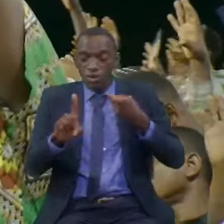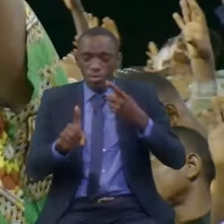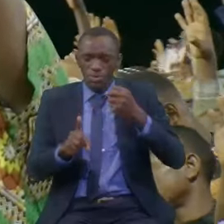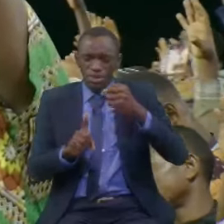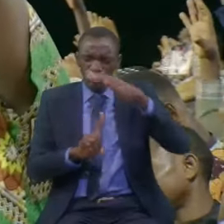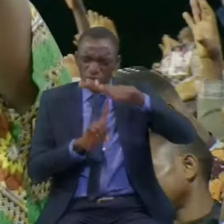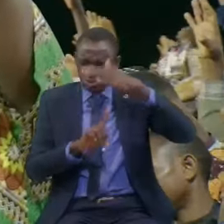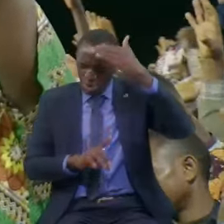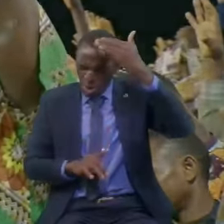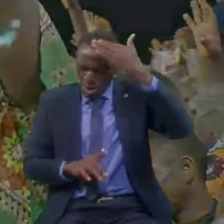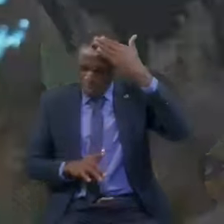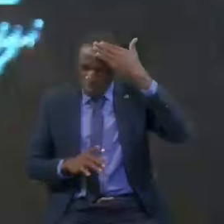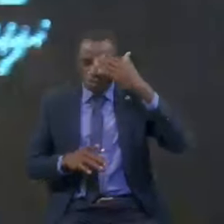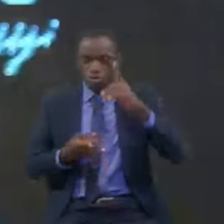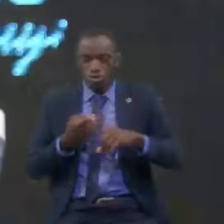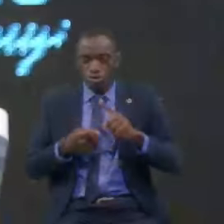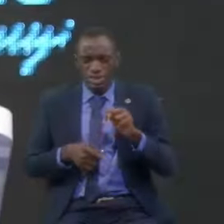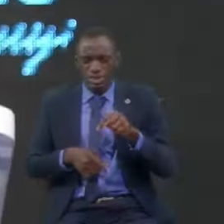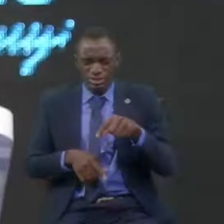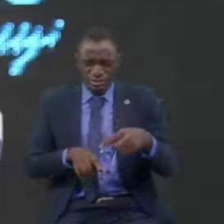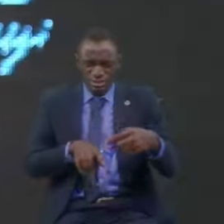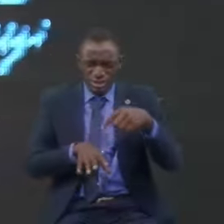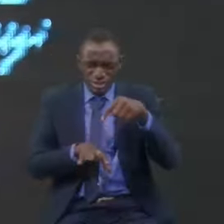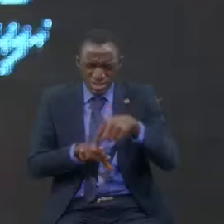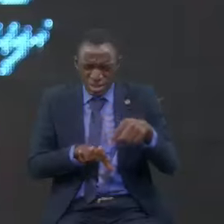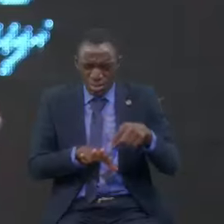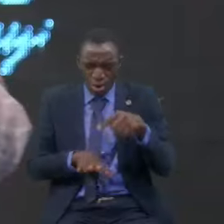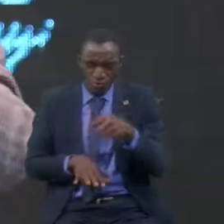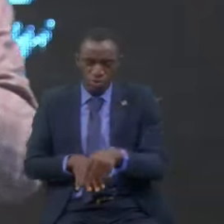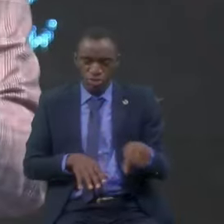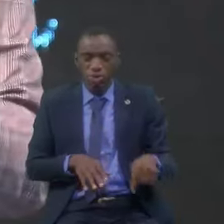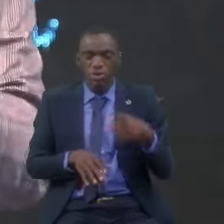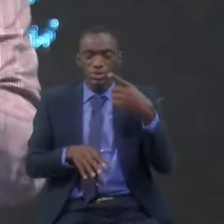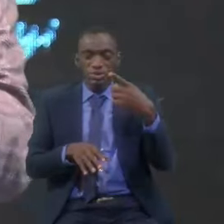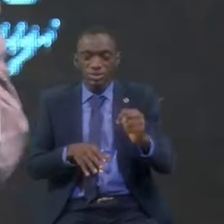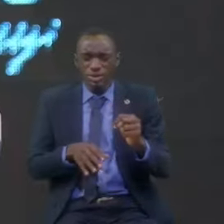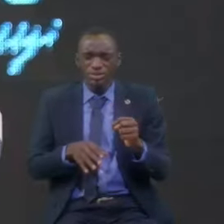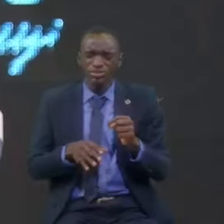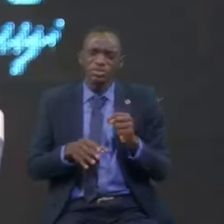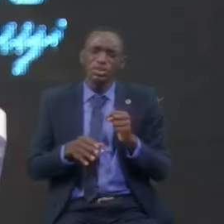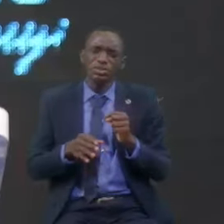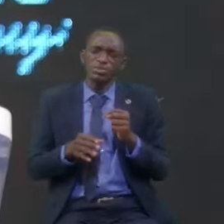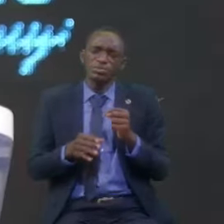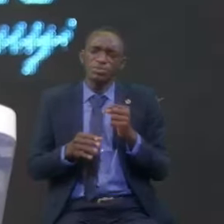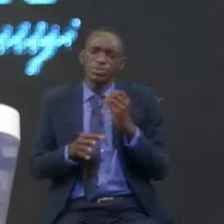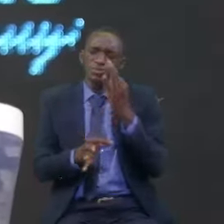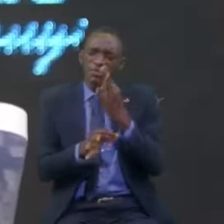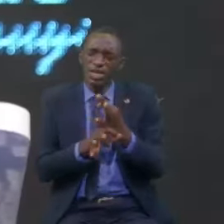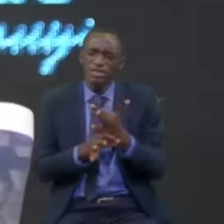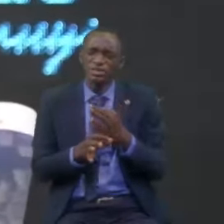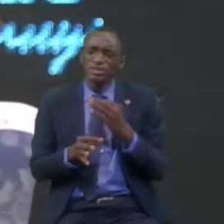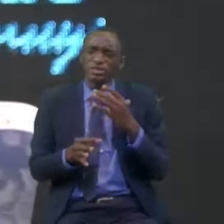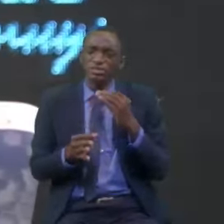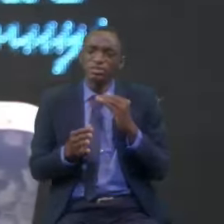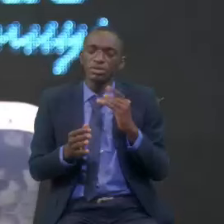the tip of the toe, the neck, the face, the breathing system,